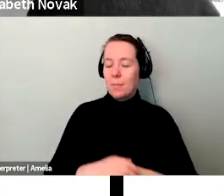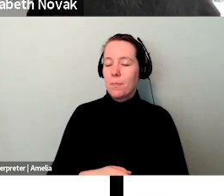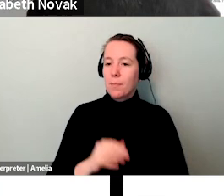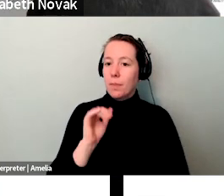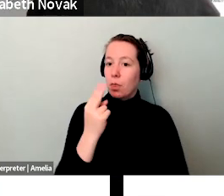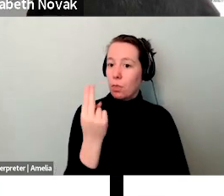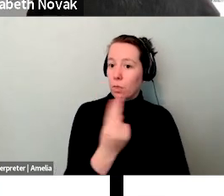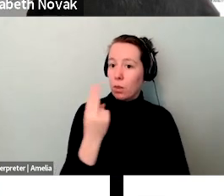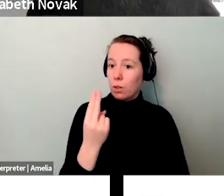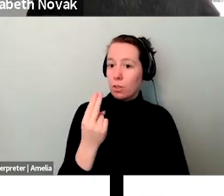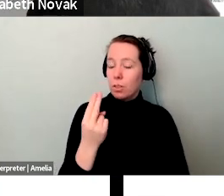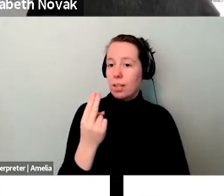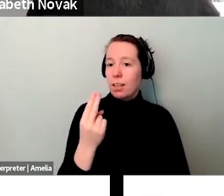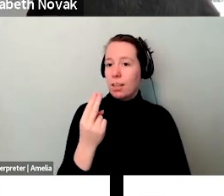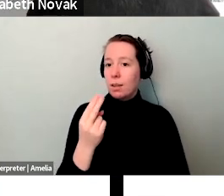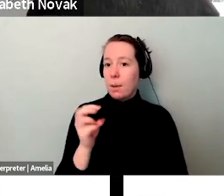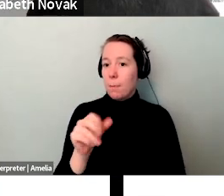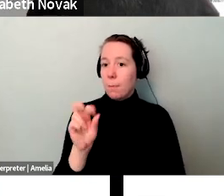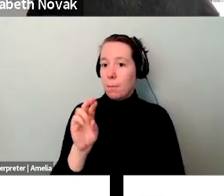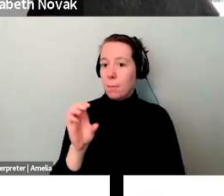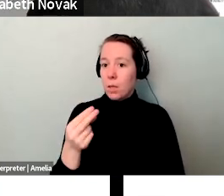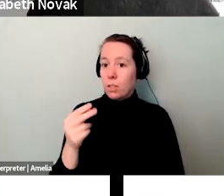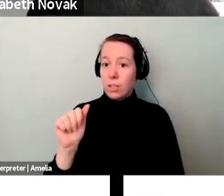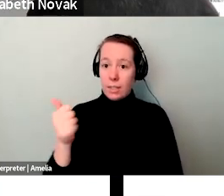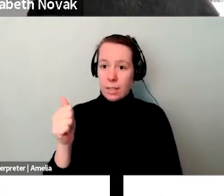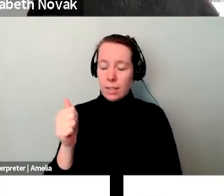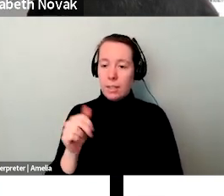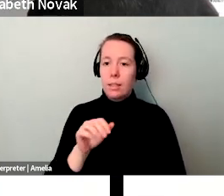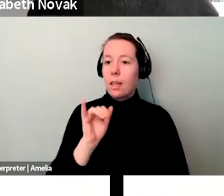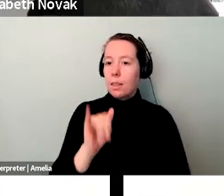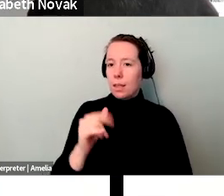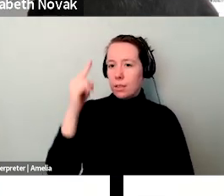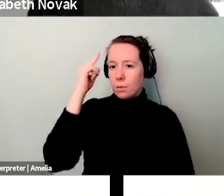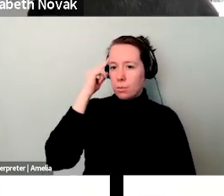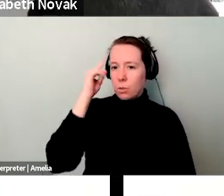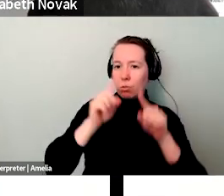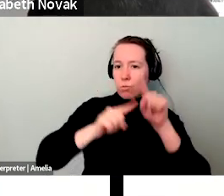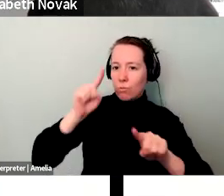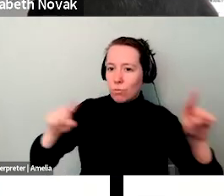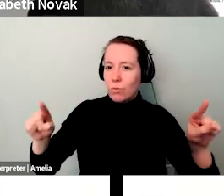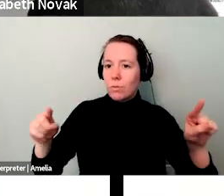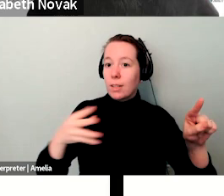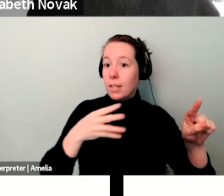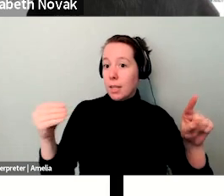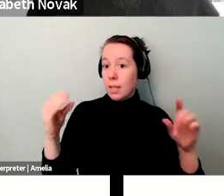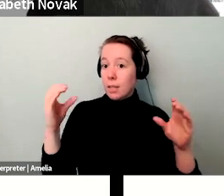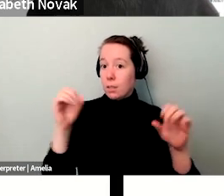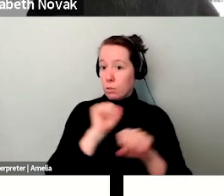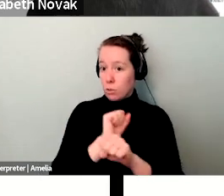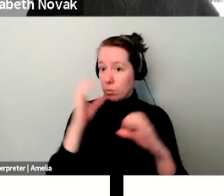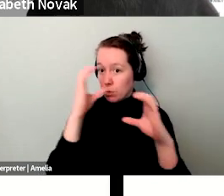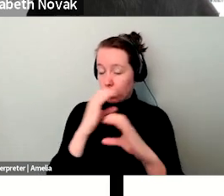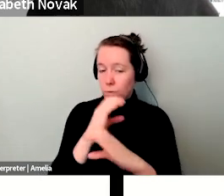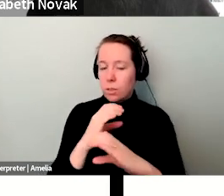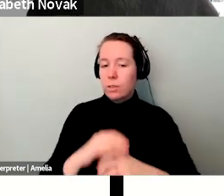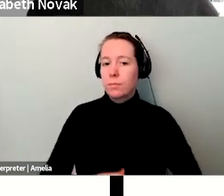on neurodiversity and employment. And we're having Karen Clark, Director of Operations from A